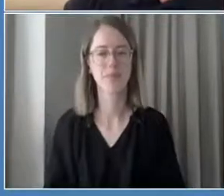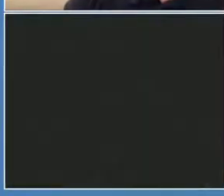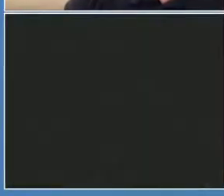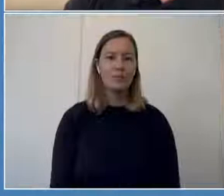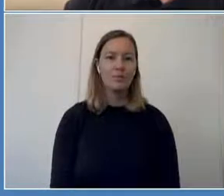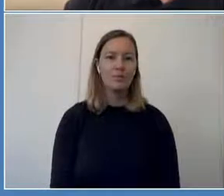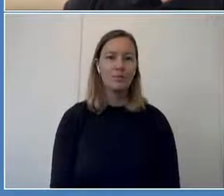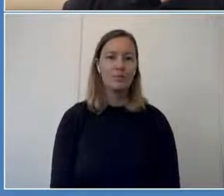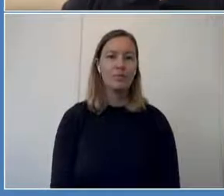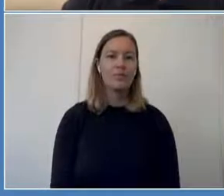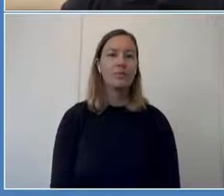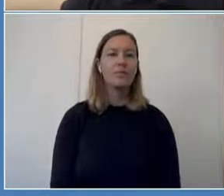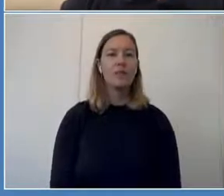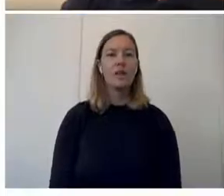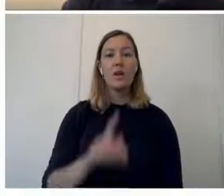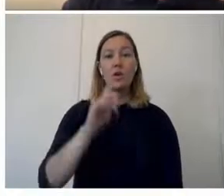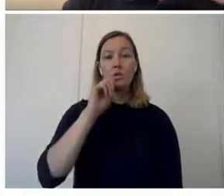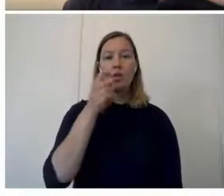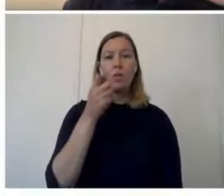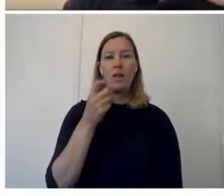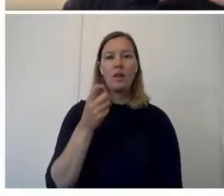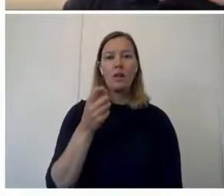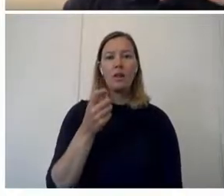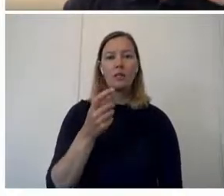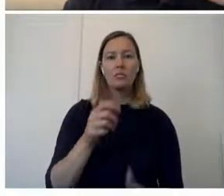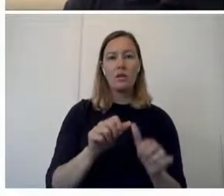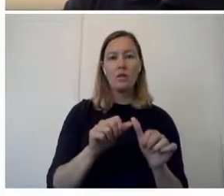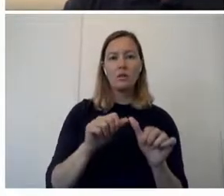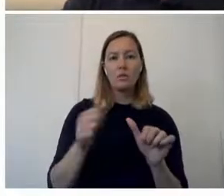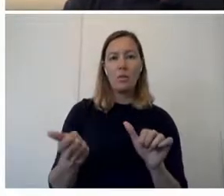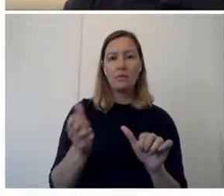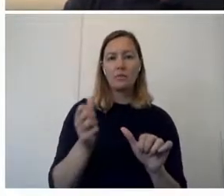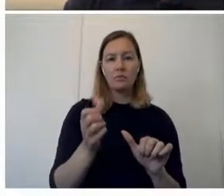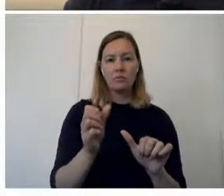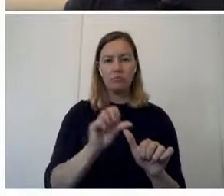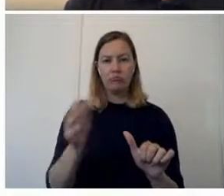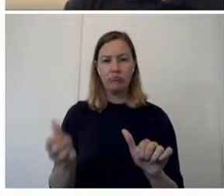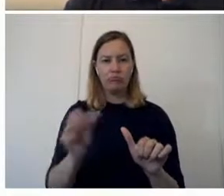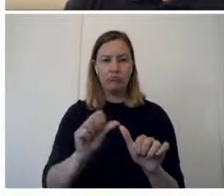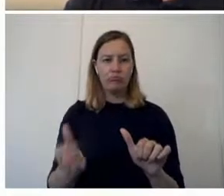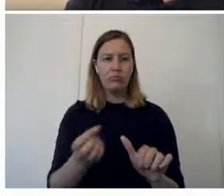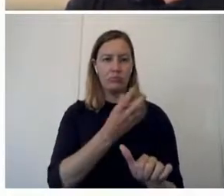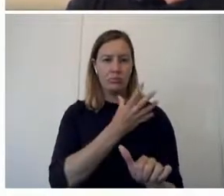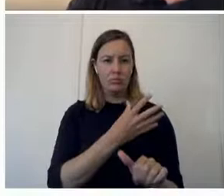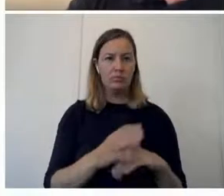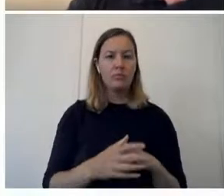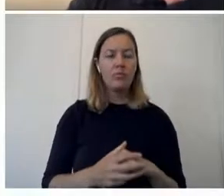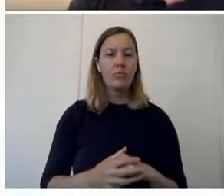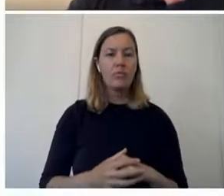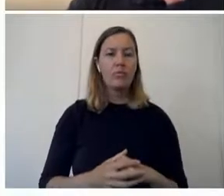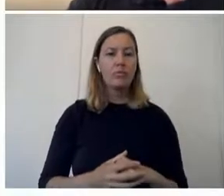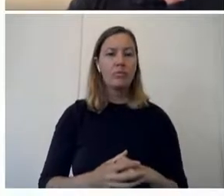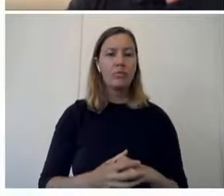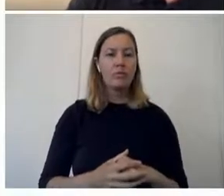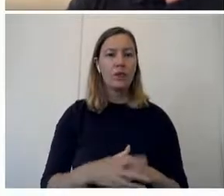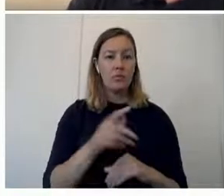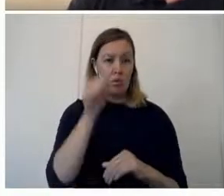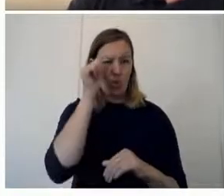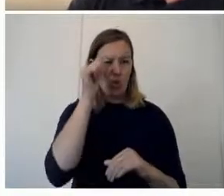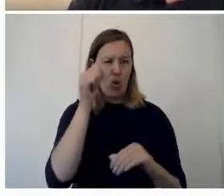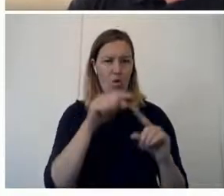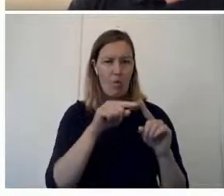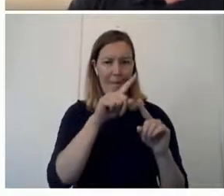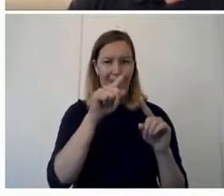See, I'm just going to flick between those. Oh, sorry. If you look, you're familiar with the little bars. If